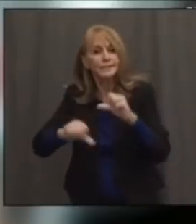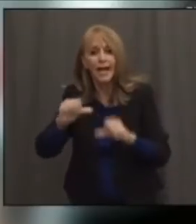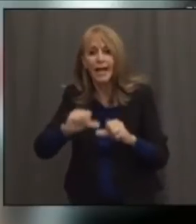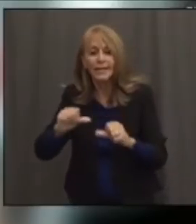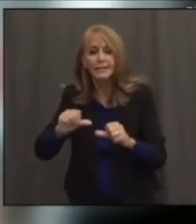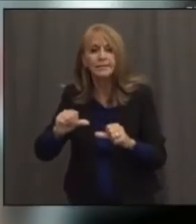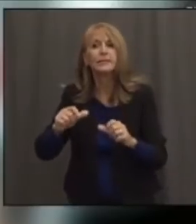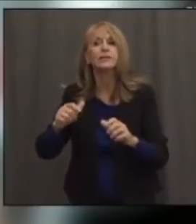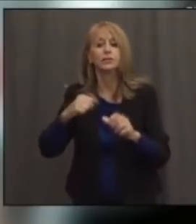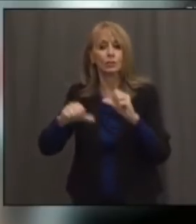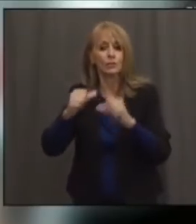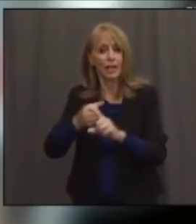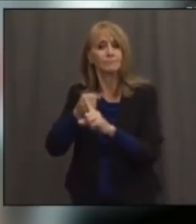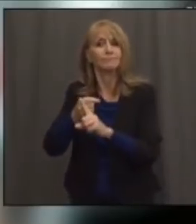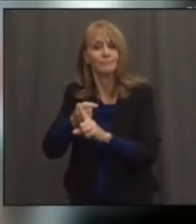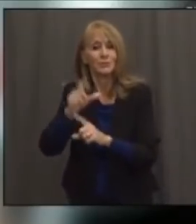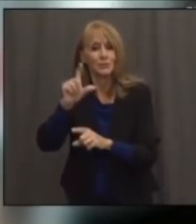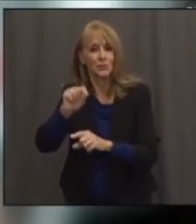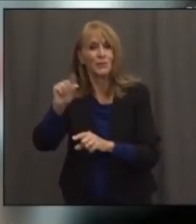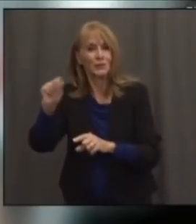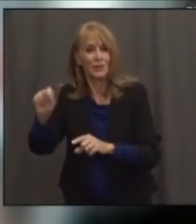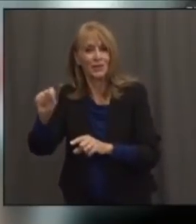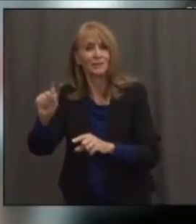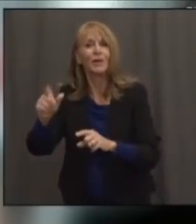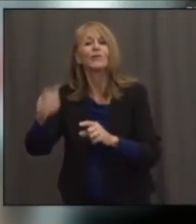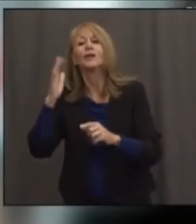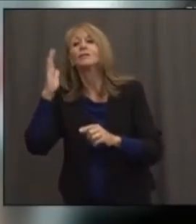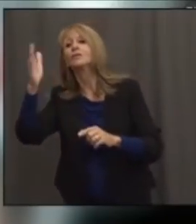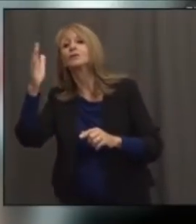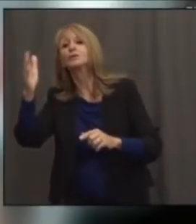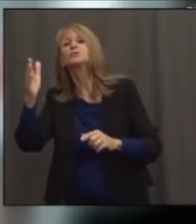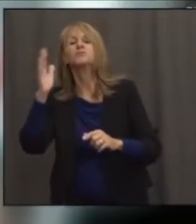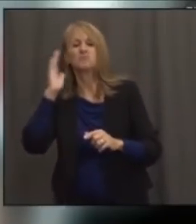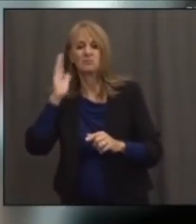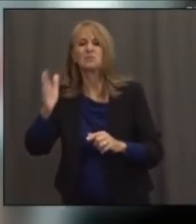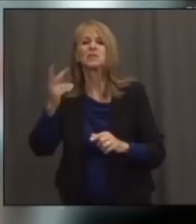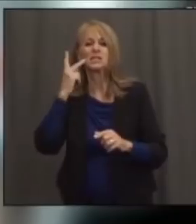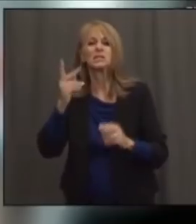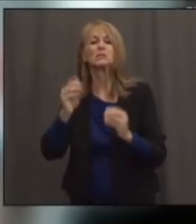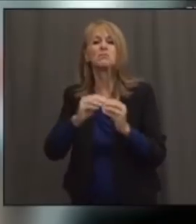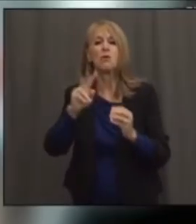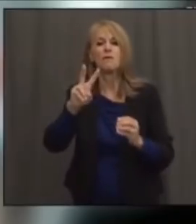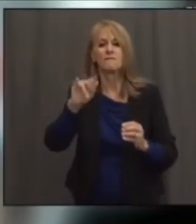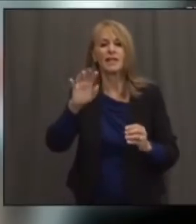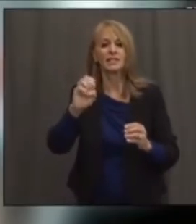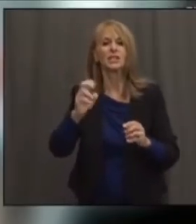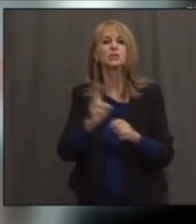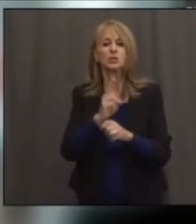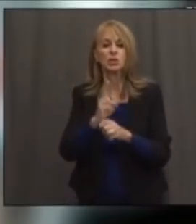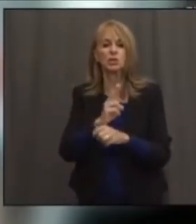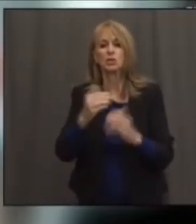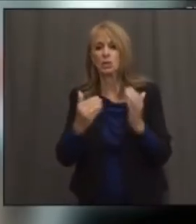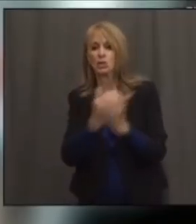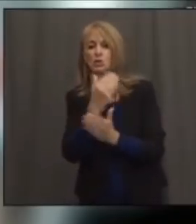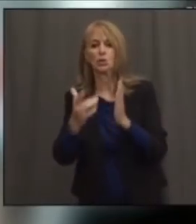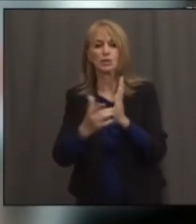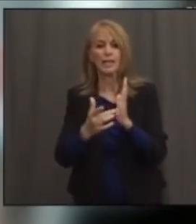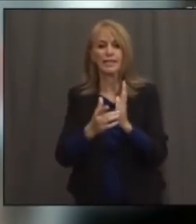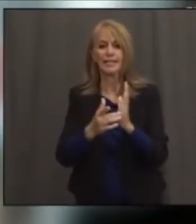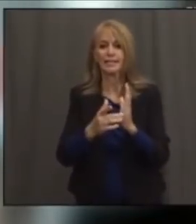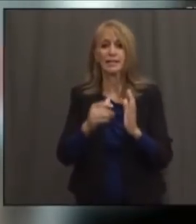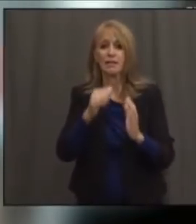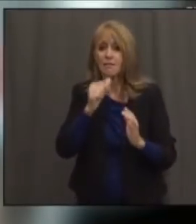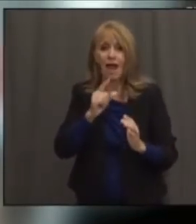inflection point in science. And I think going forward, we're going to see more vaccines be developed using these fully synthetic techniques. If COVID had